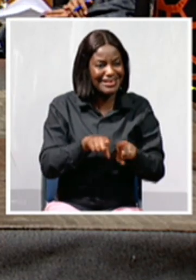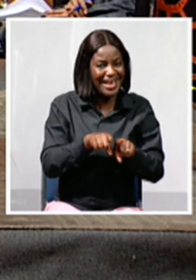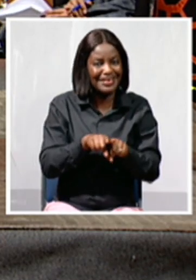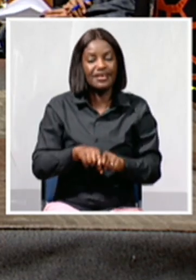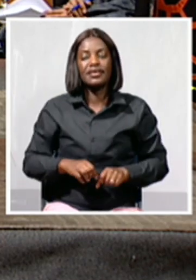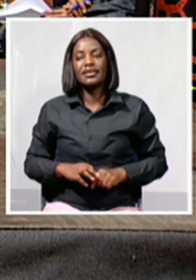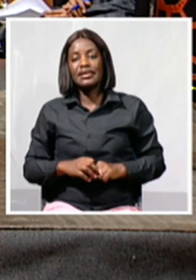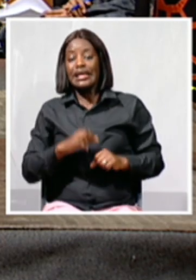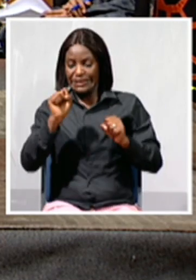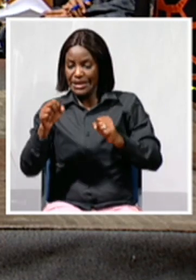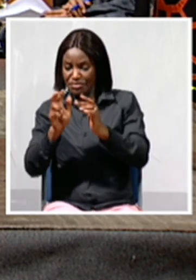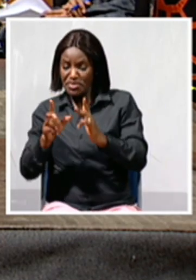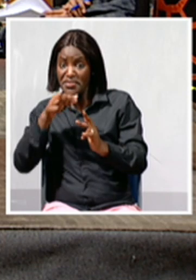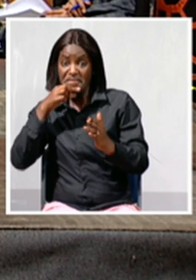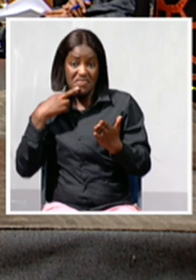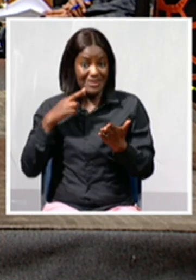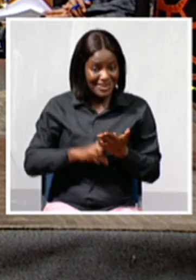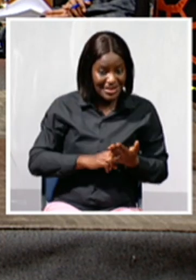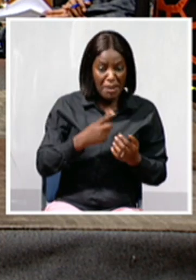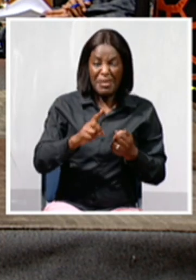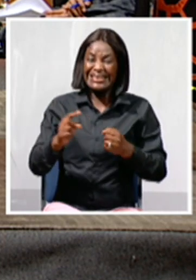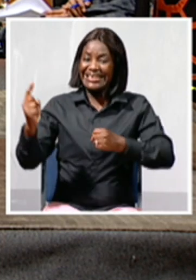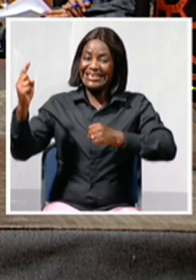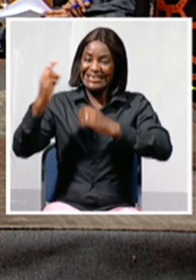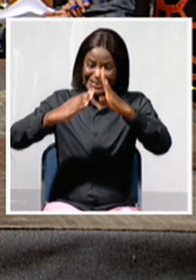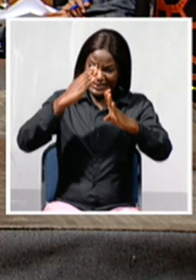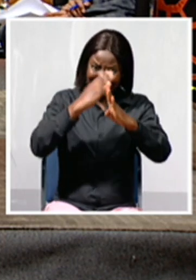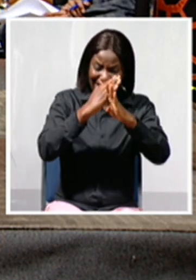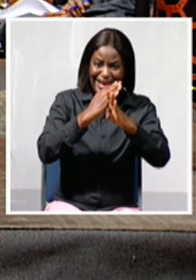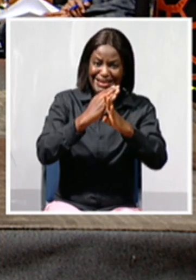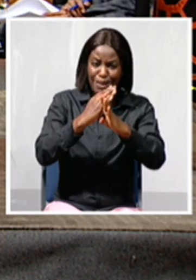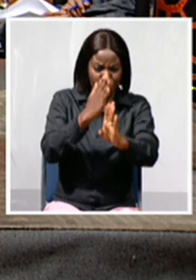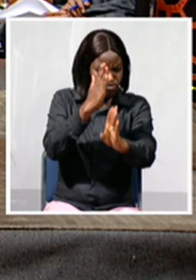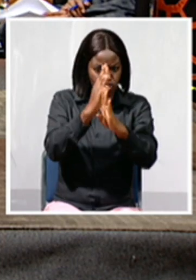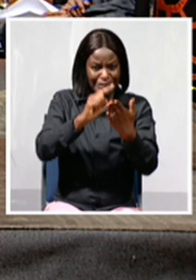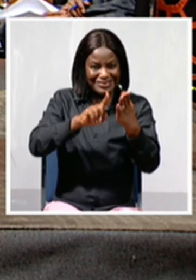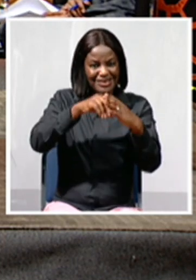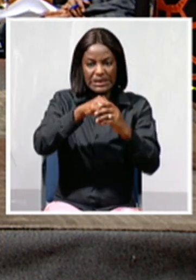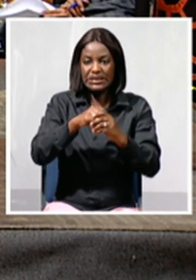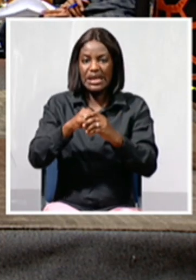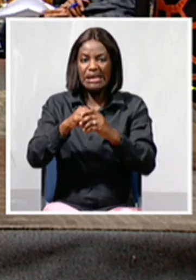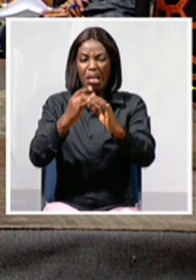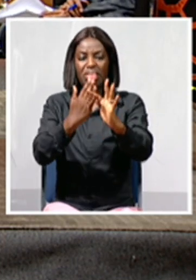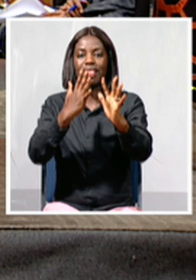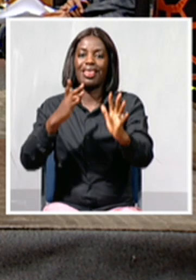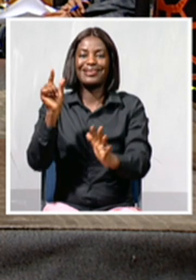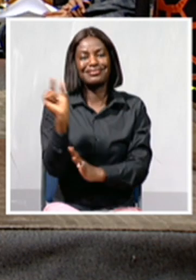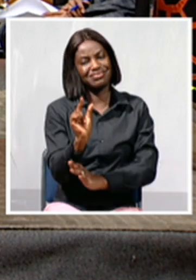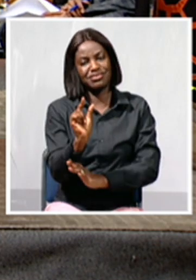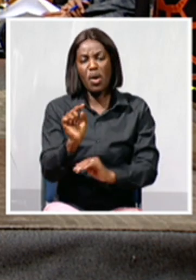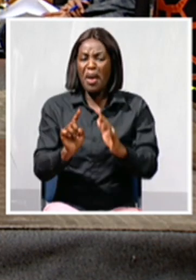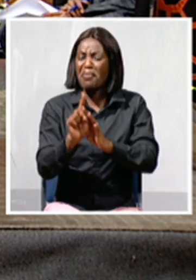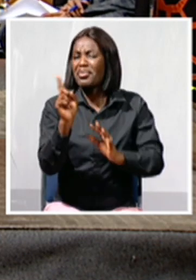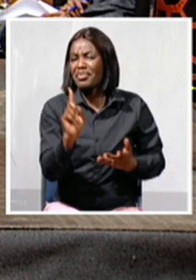that they don't turn out. All right. One thing that we also got from our constituents was that the message of voter education does not come through ways that